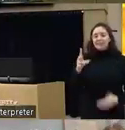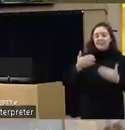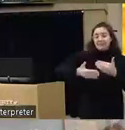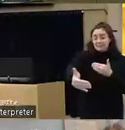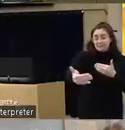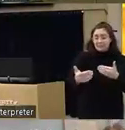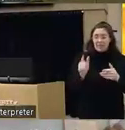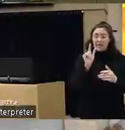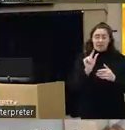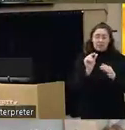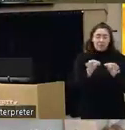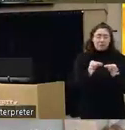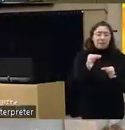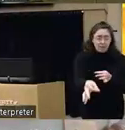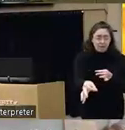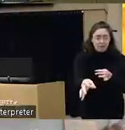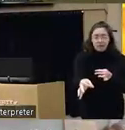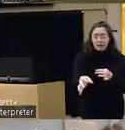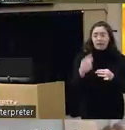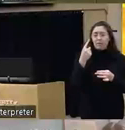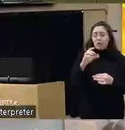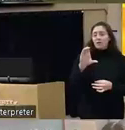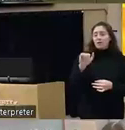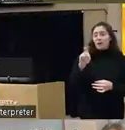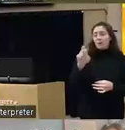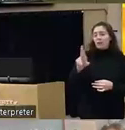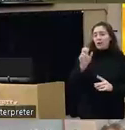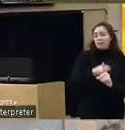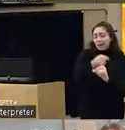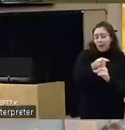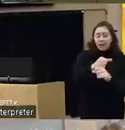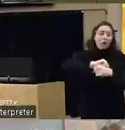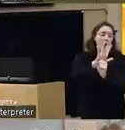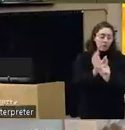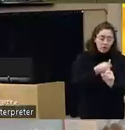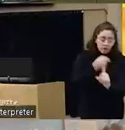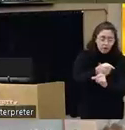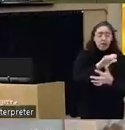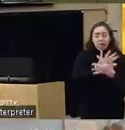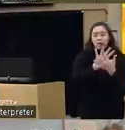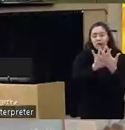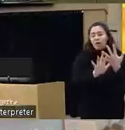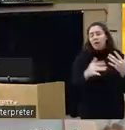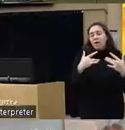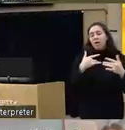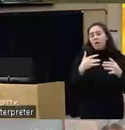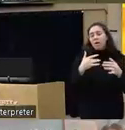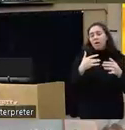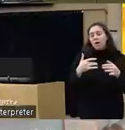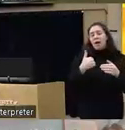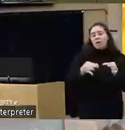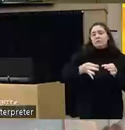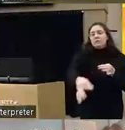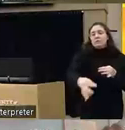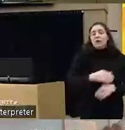a bit delayed related to our cyber attack and the COVID pandemic and the full implementation of these services. We've been